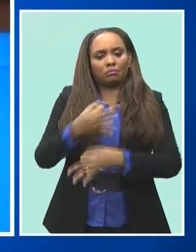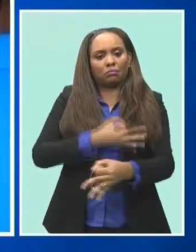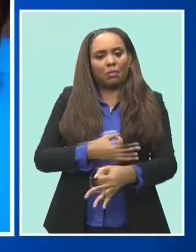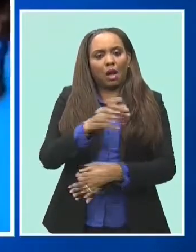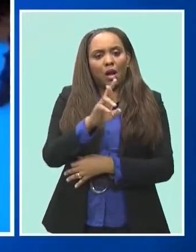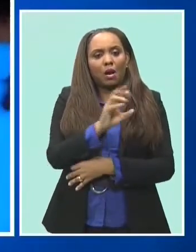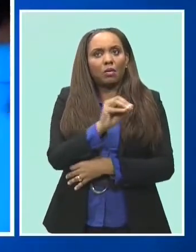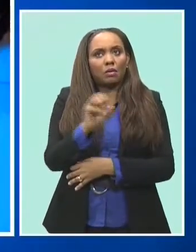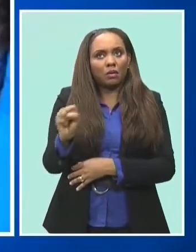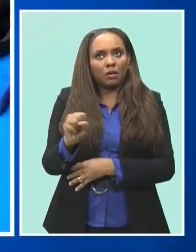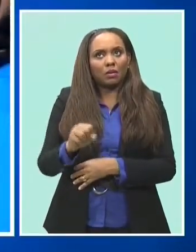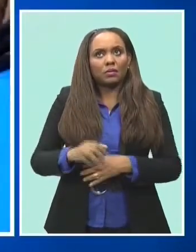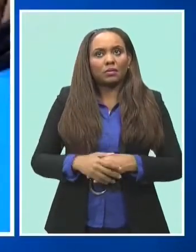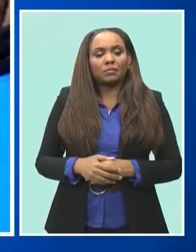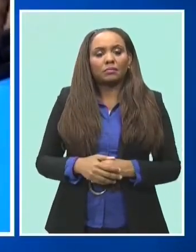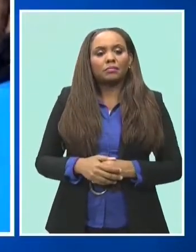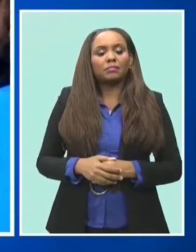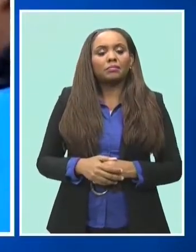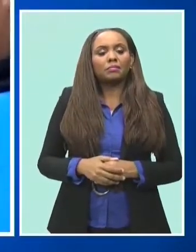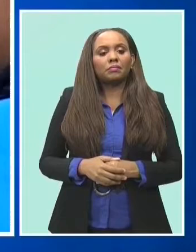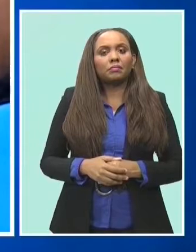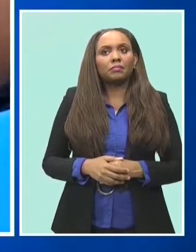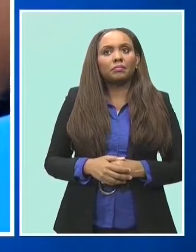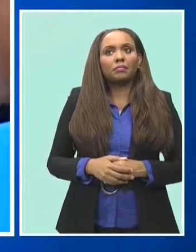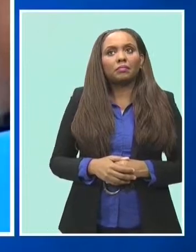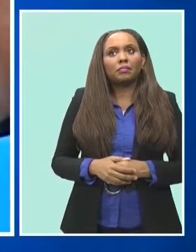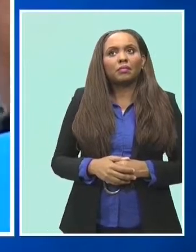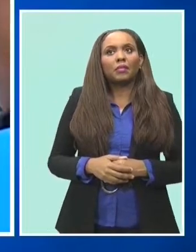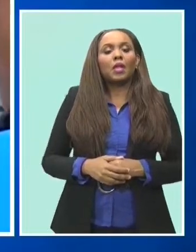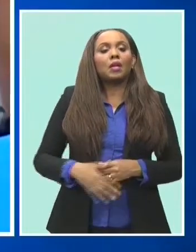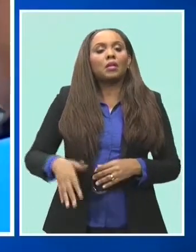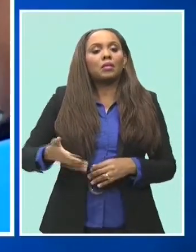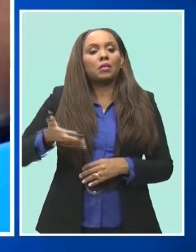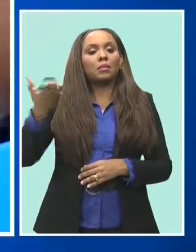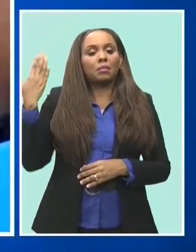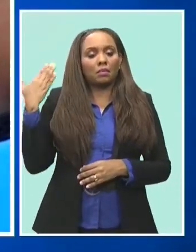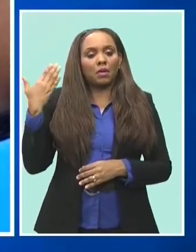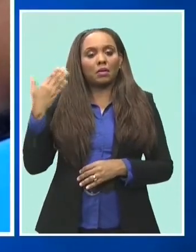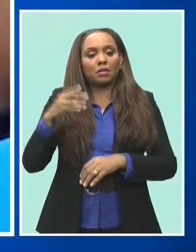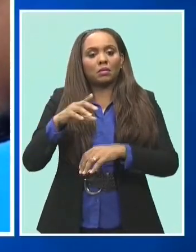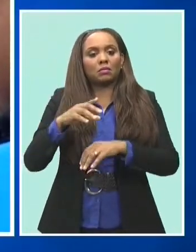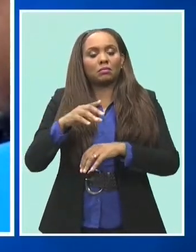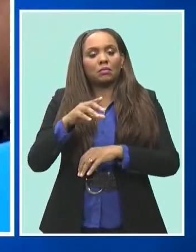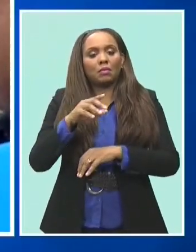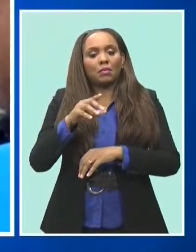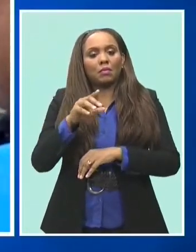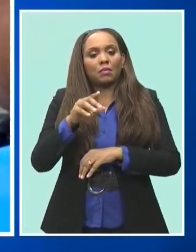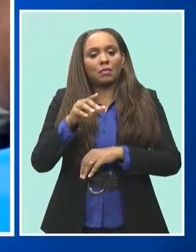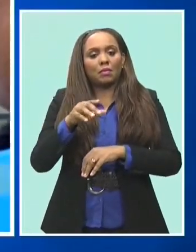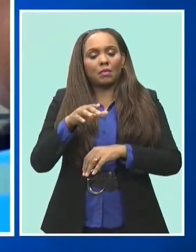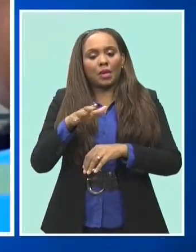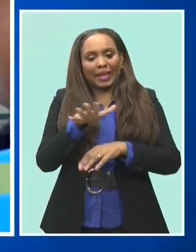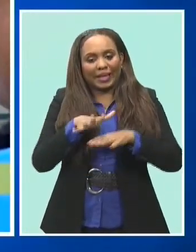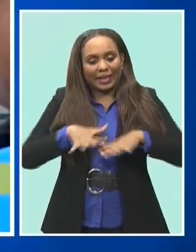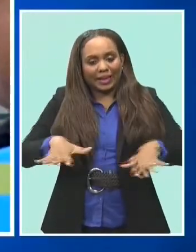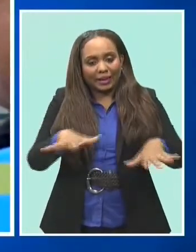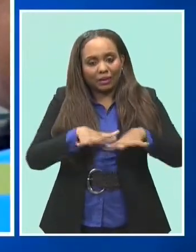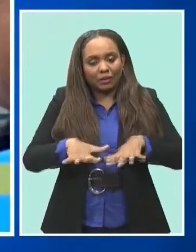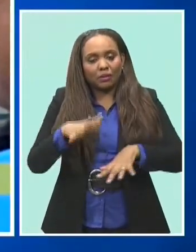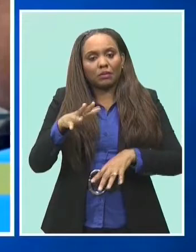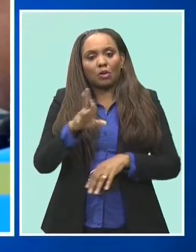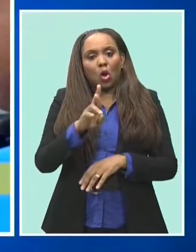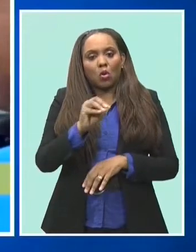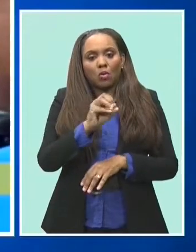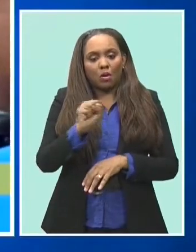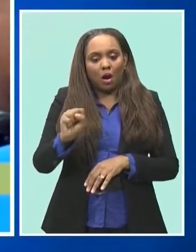Mayor of Portsmouth, Titus Francis, says work on the former Ross University compound is already well underway. Certainly in